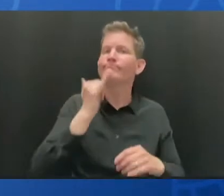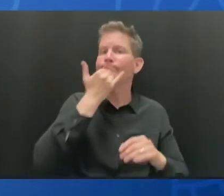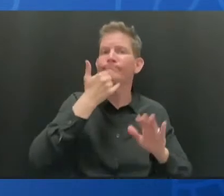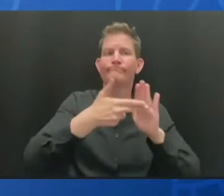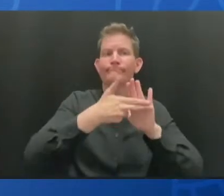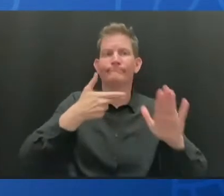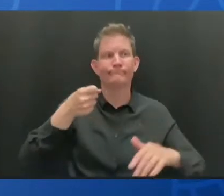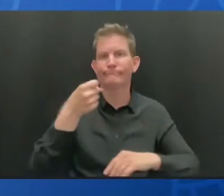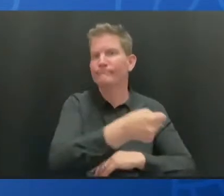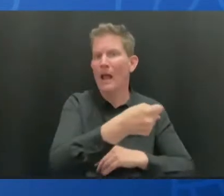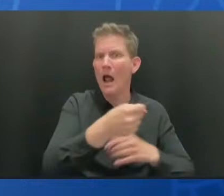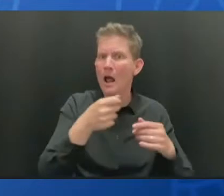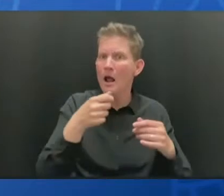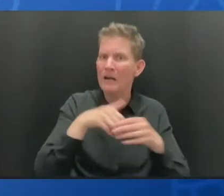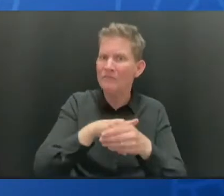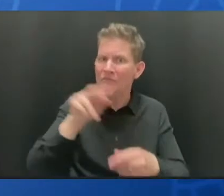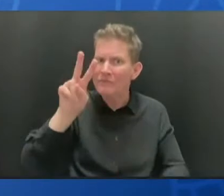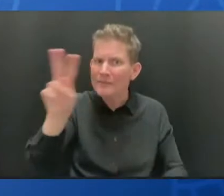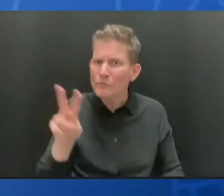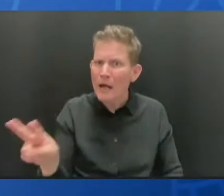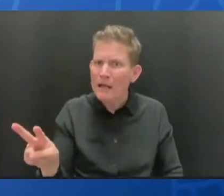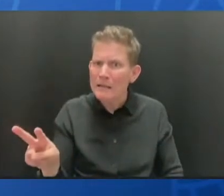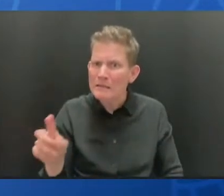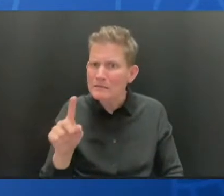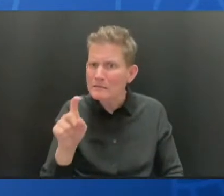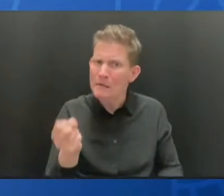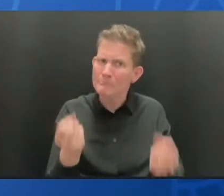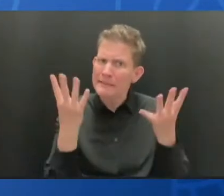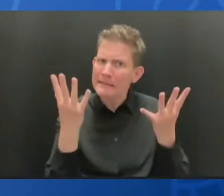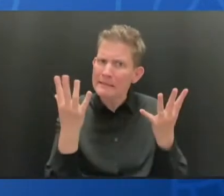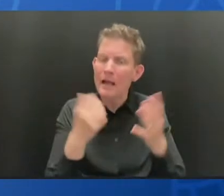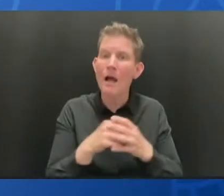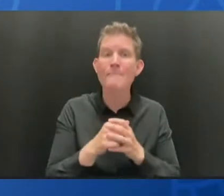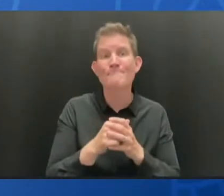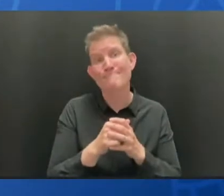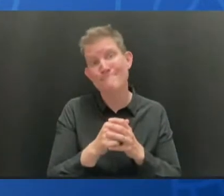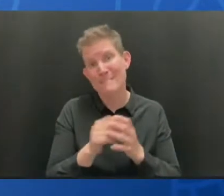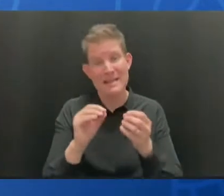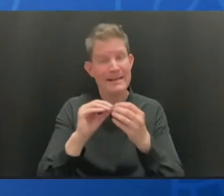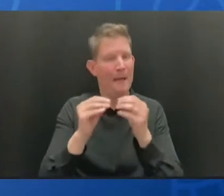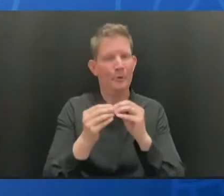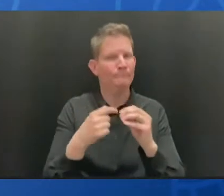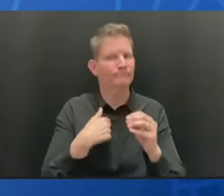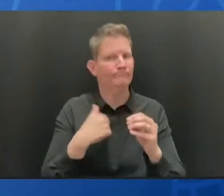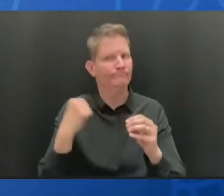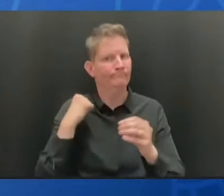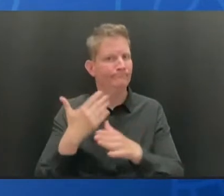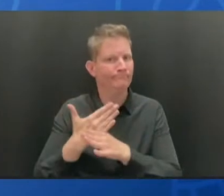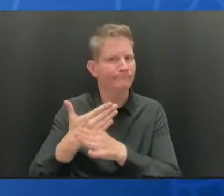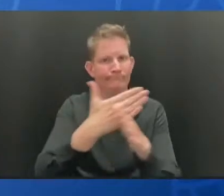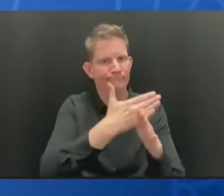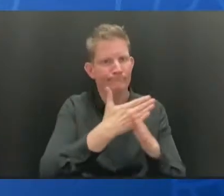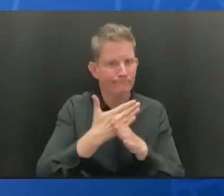those are numbers that we will not share. That's a dynamic that we consider, of course, an important